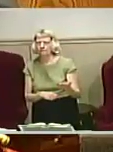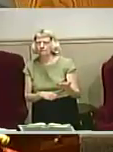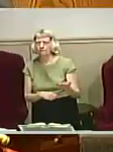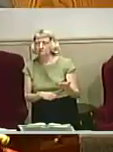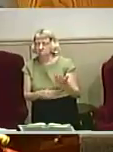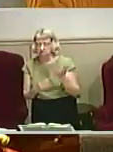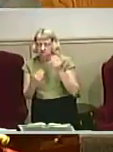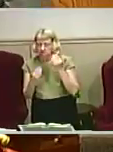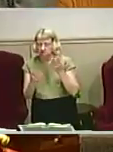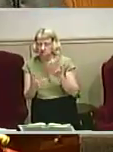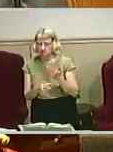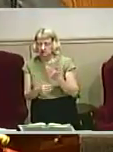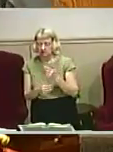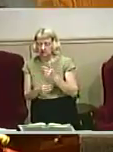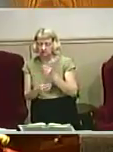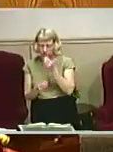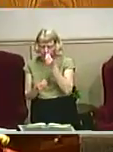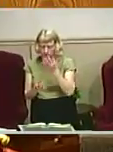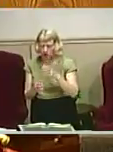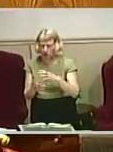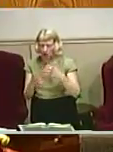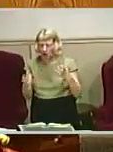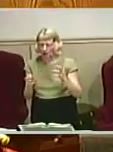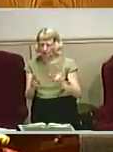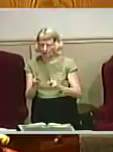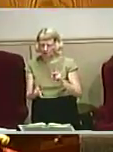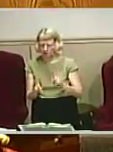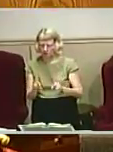I don't know, I don't think we've told too many people this, but